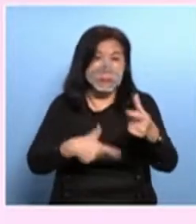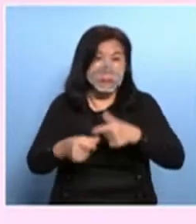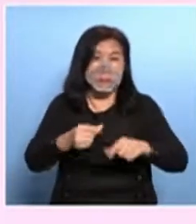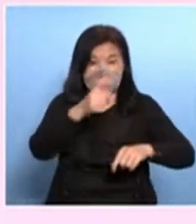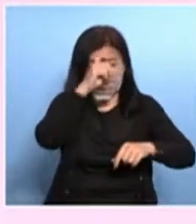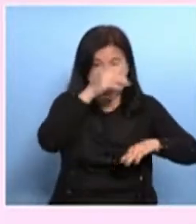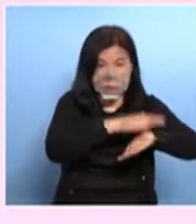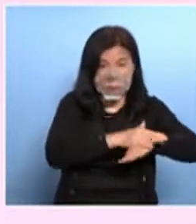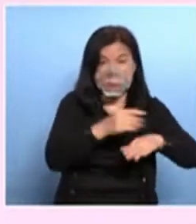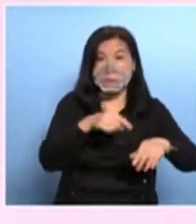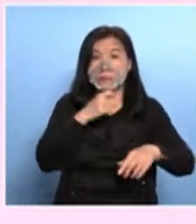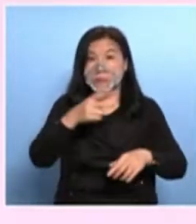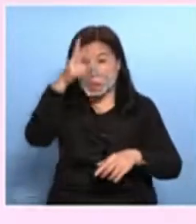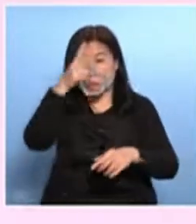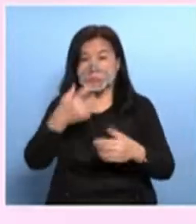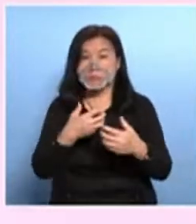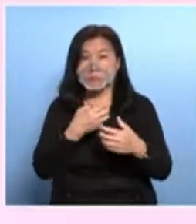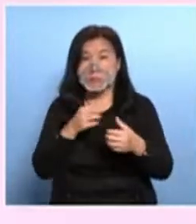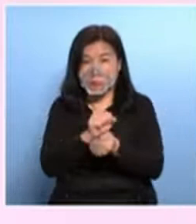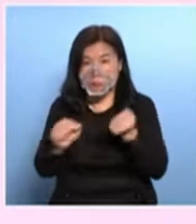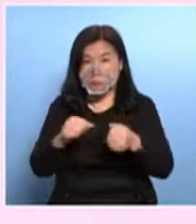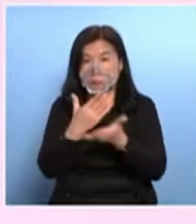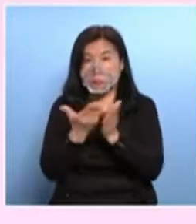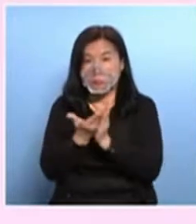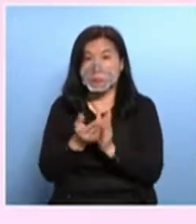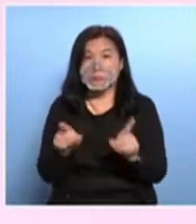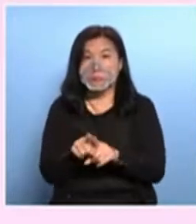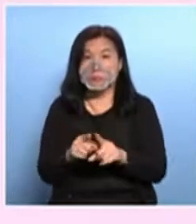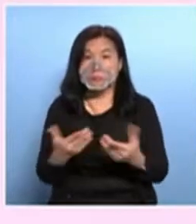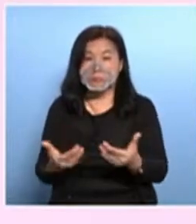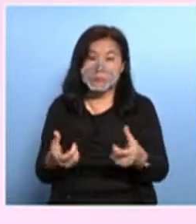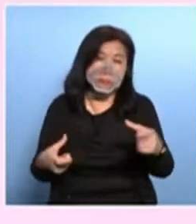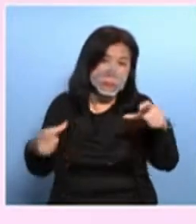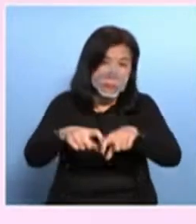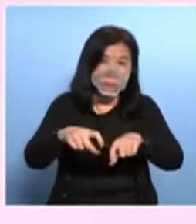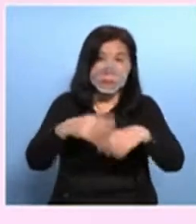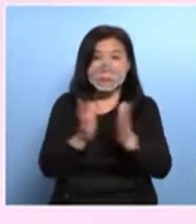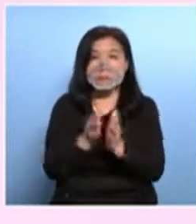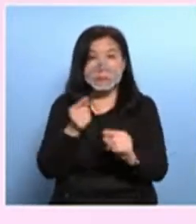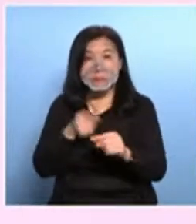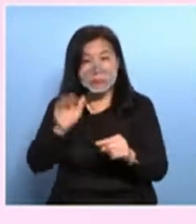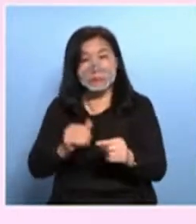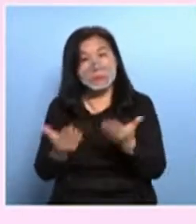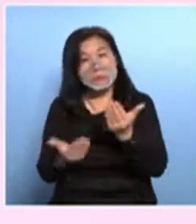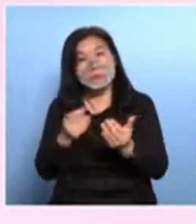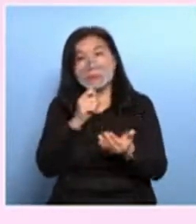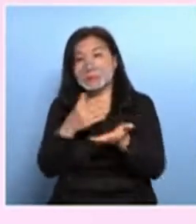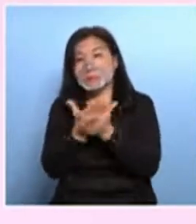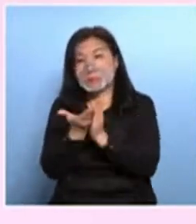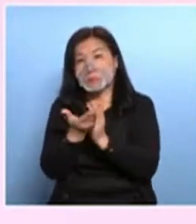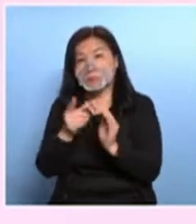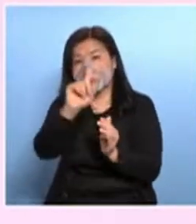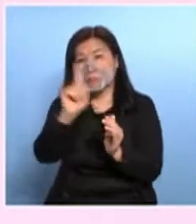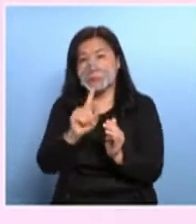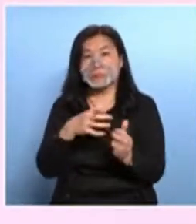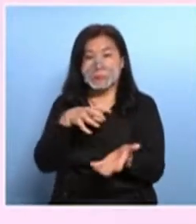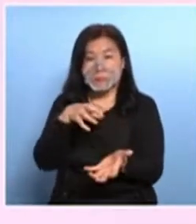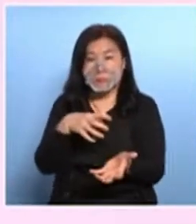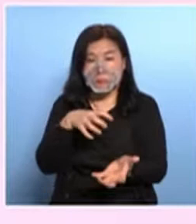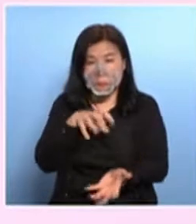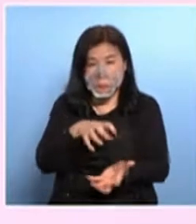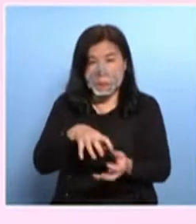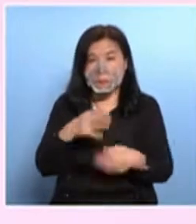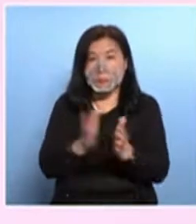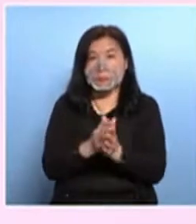can relieve the government's fiscal pressure arising from the need to meet capital expenditure with existing resources, and hence